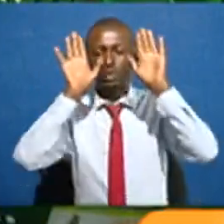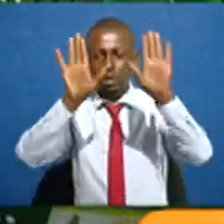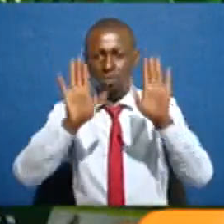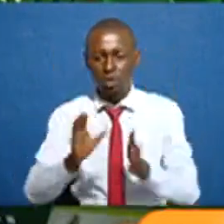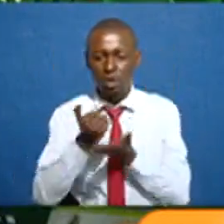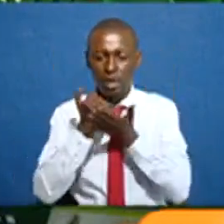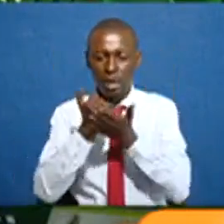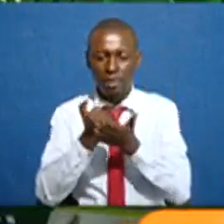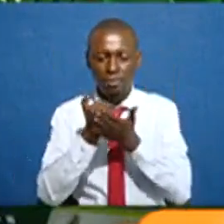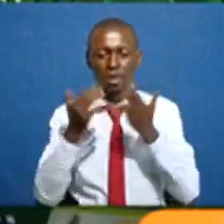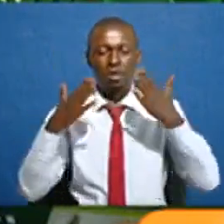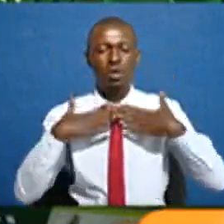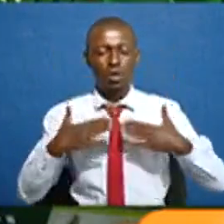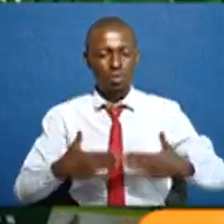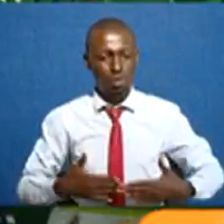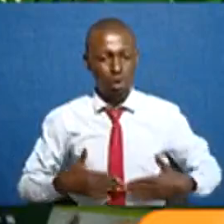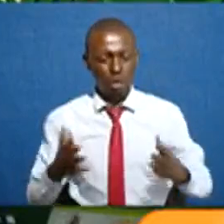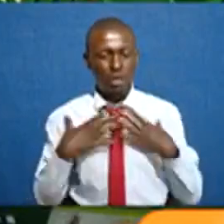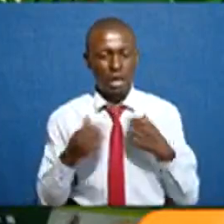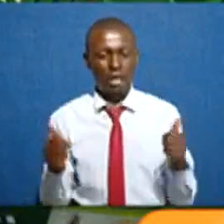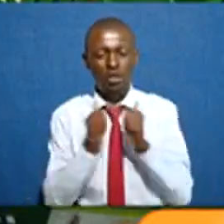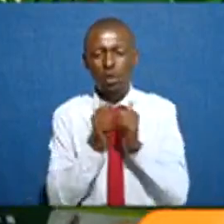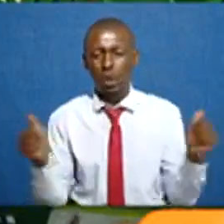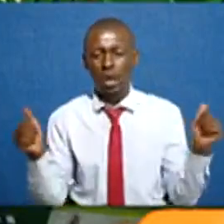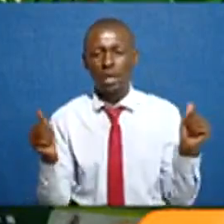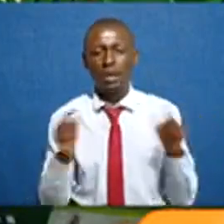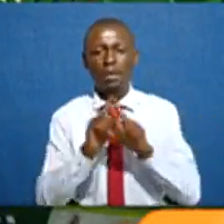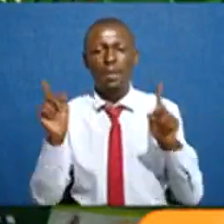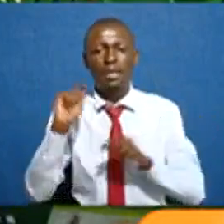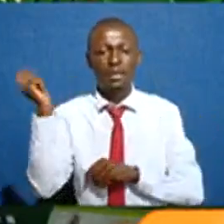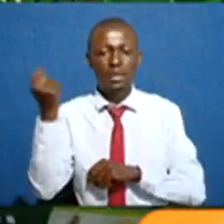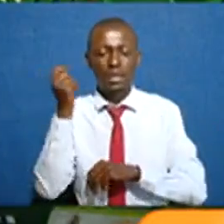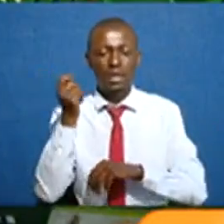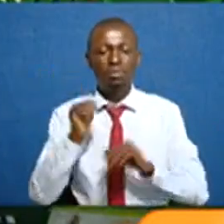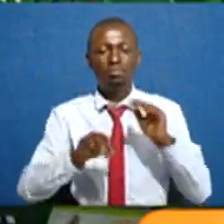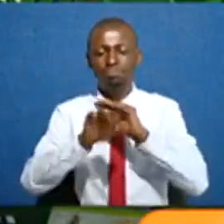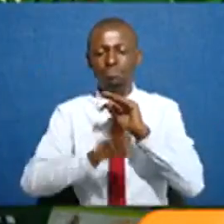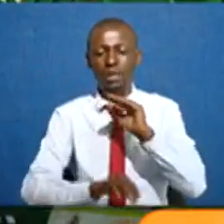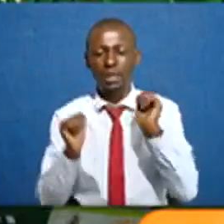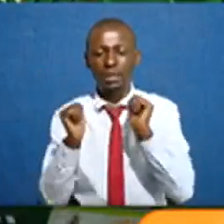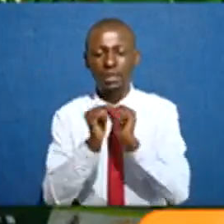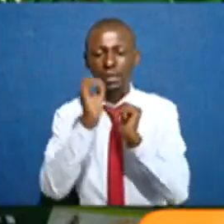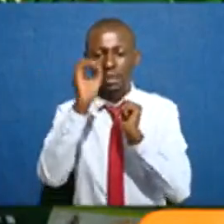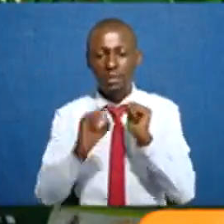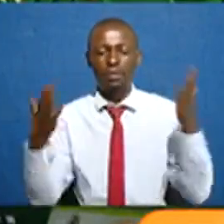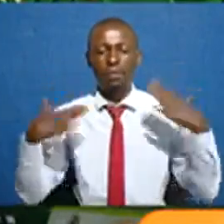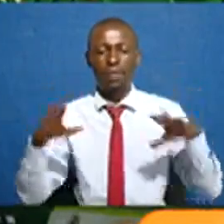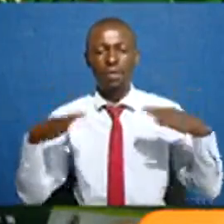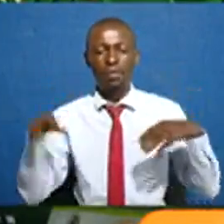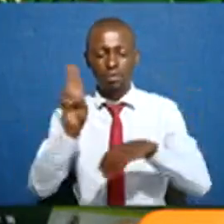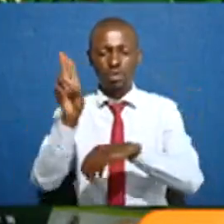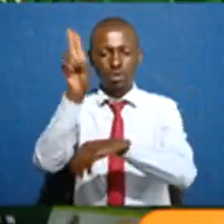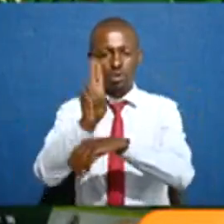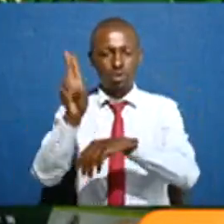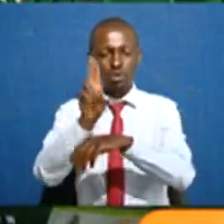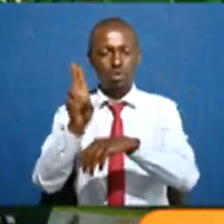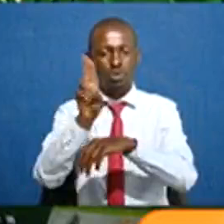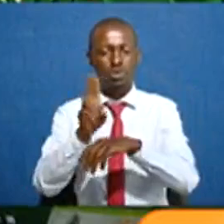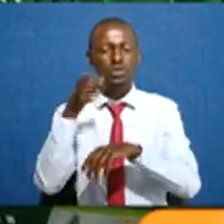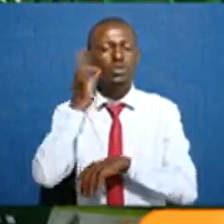and healthy diets. In Kenya, however, less than 10% of the population consume the recommended amounts